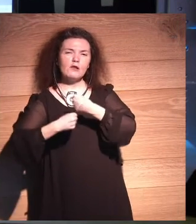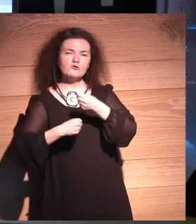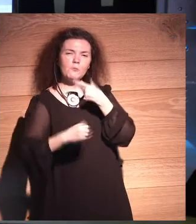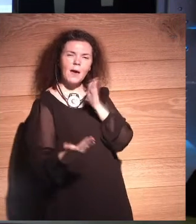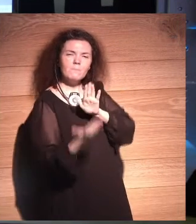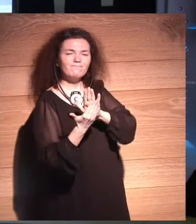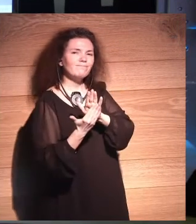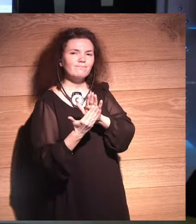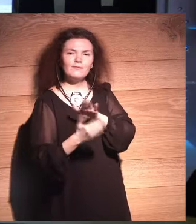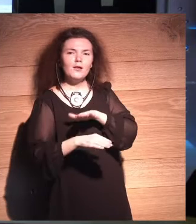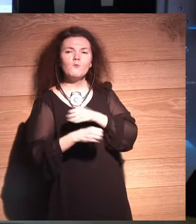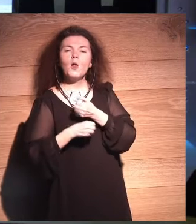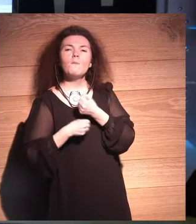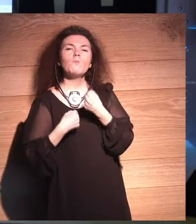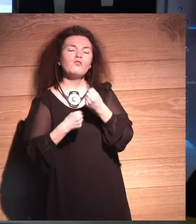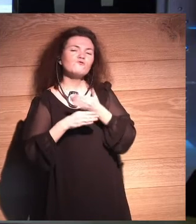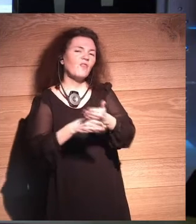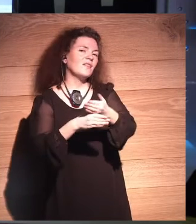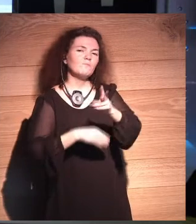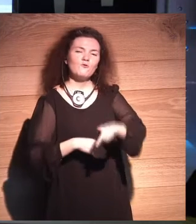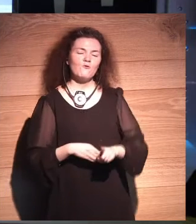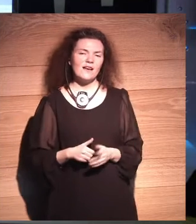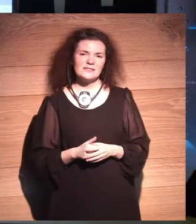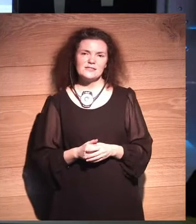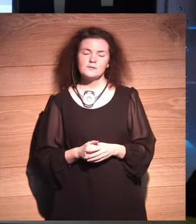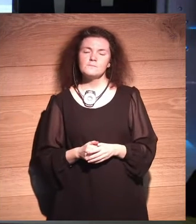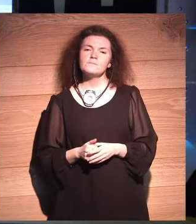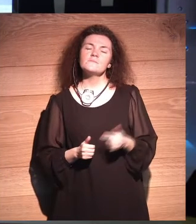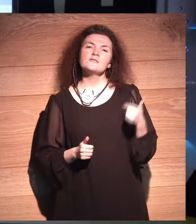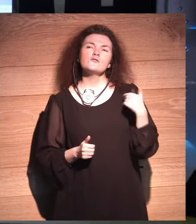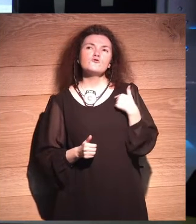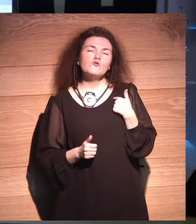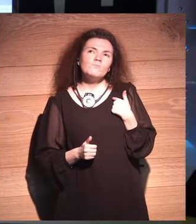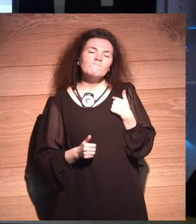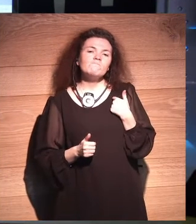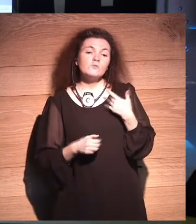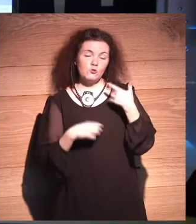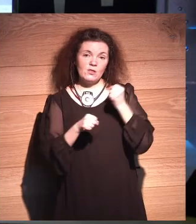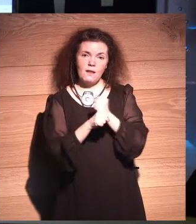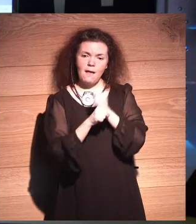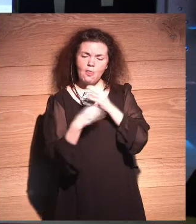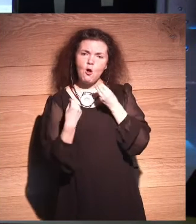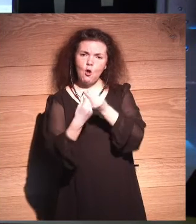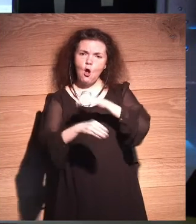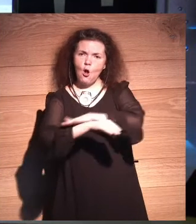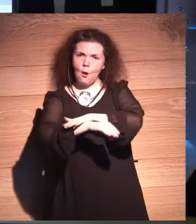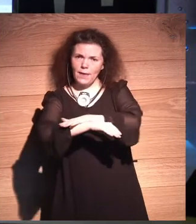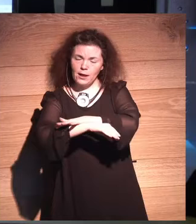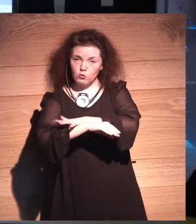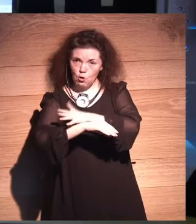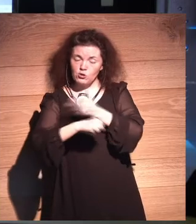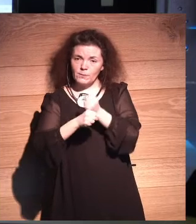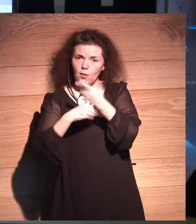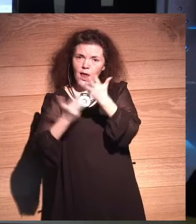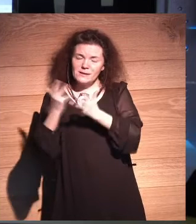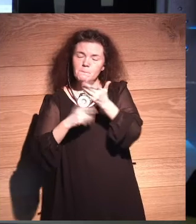gone back into government in order to remind myself how difficult it is. And it hasn't changed much since when I worked for Obama. When